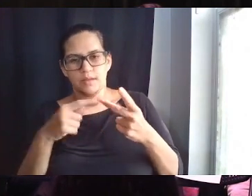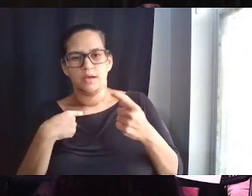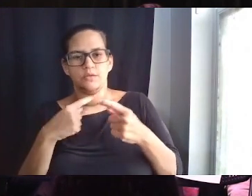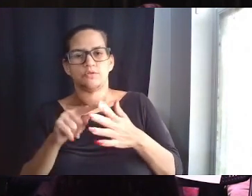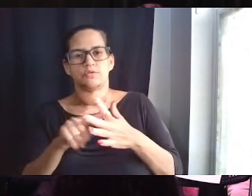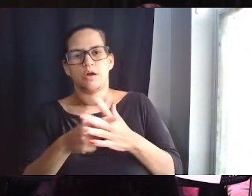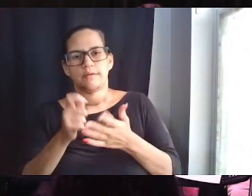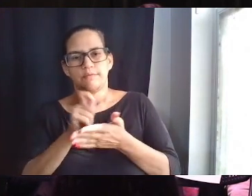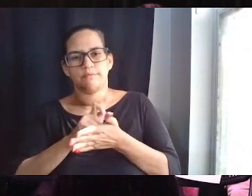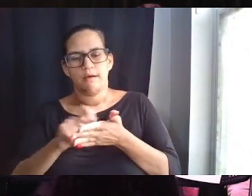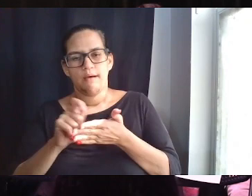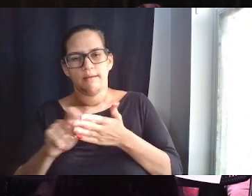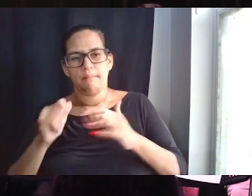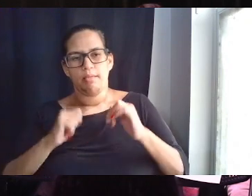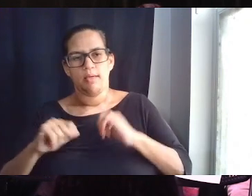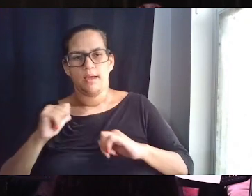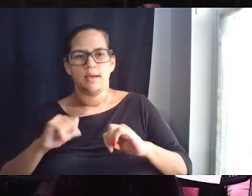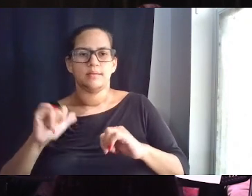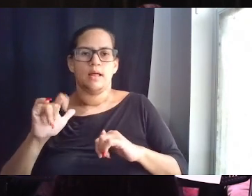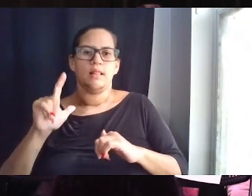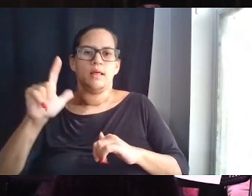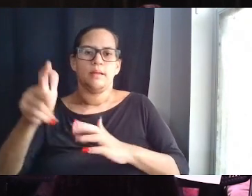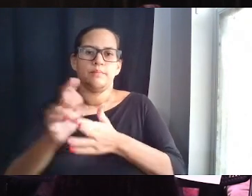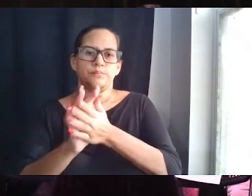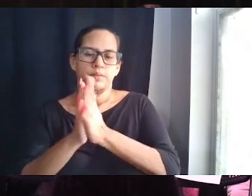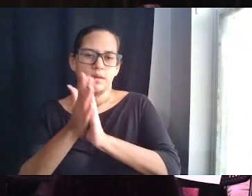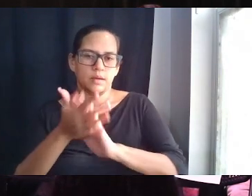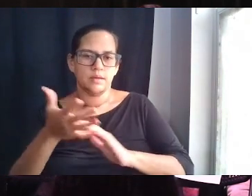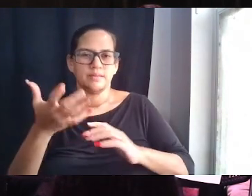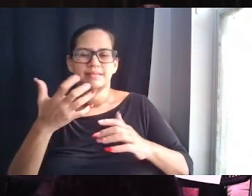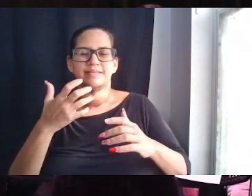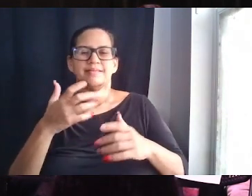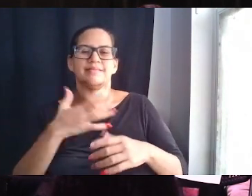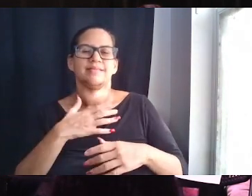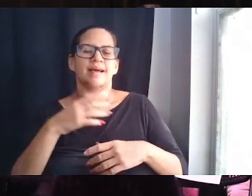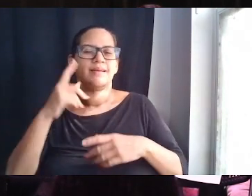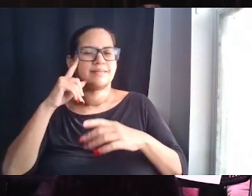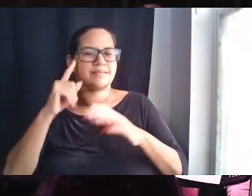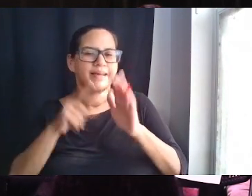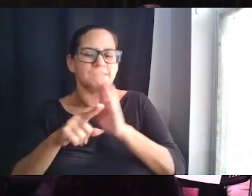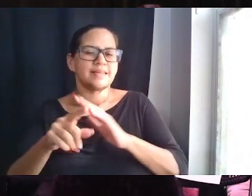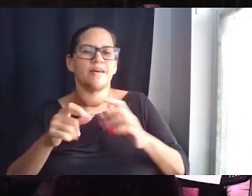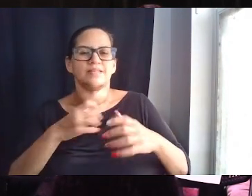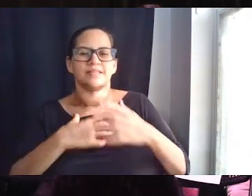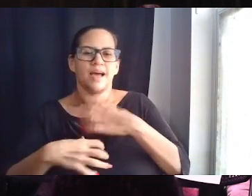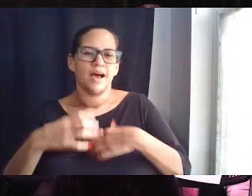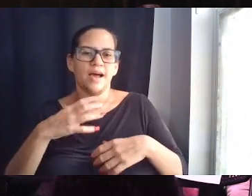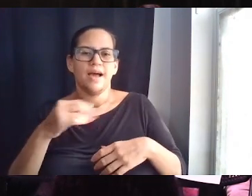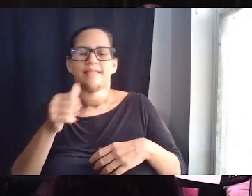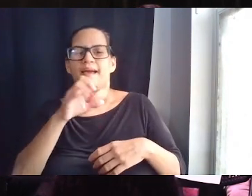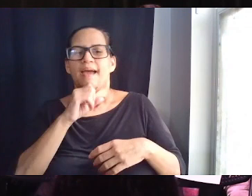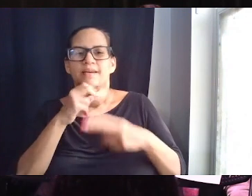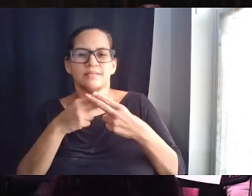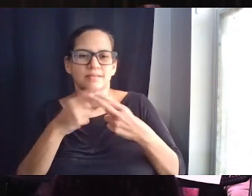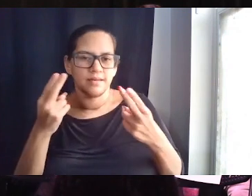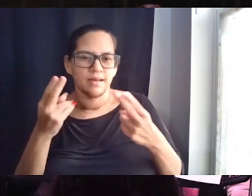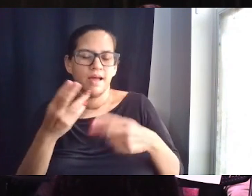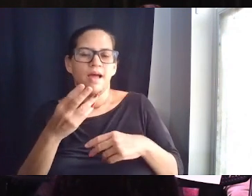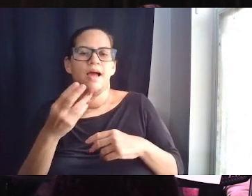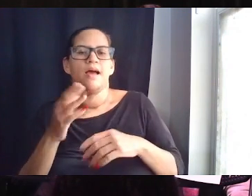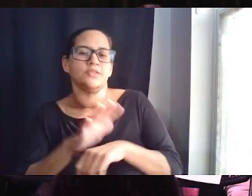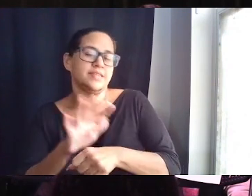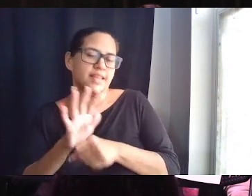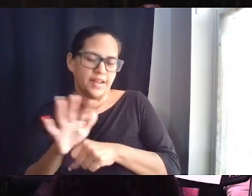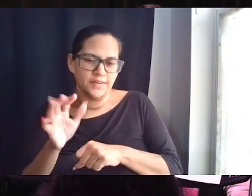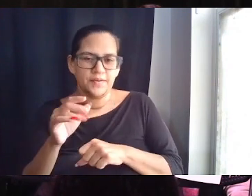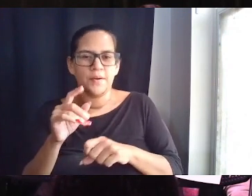that later on became Destiny of Desire and Native Gardens and The Age of Innocence, strangely enough, were the beginning of the